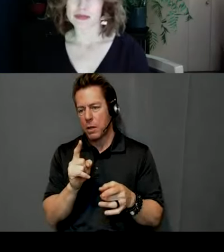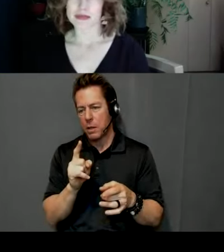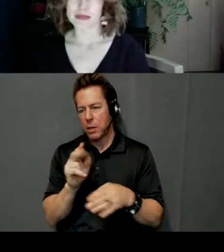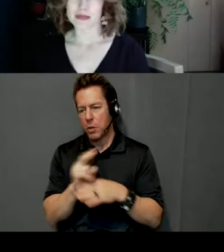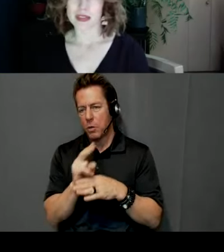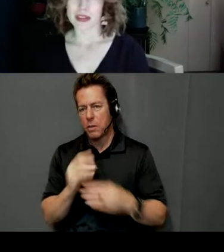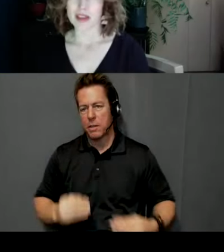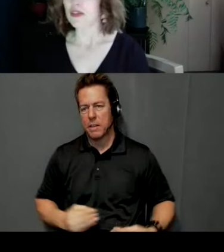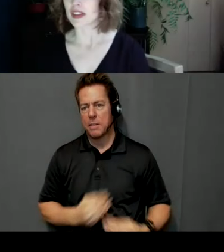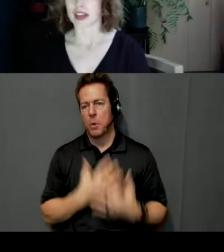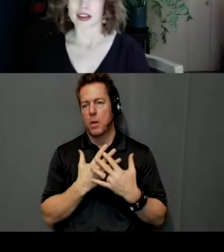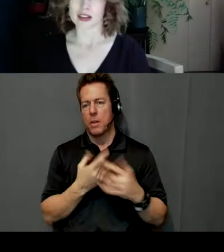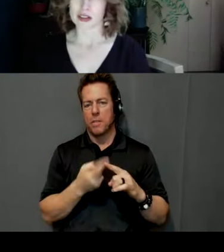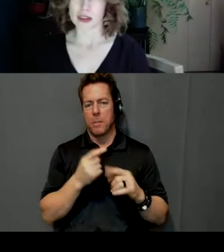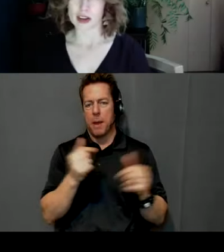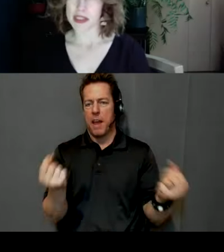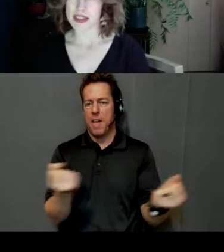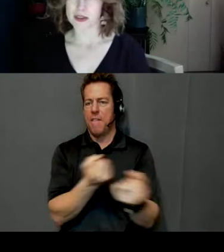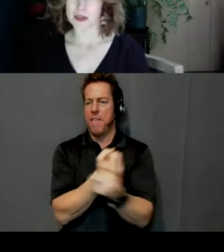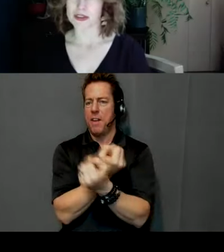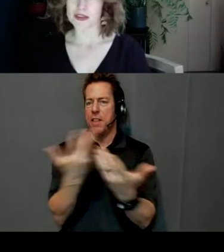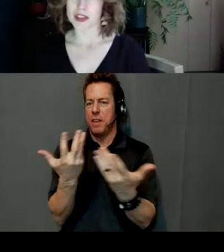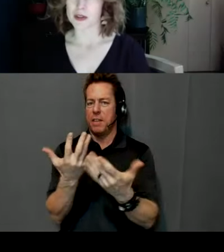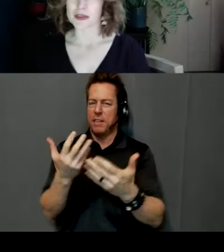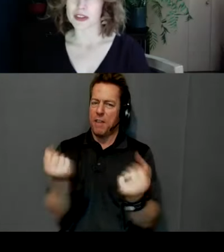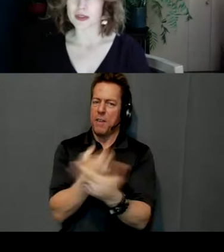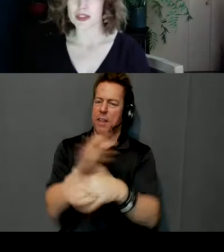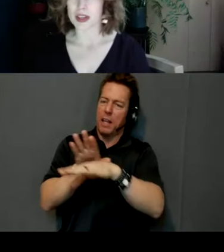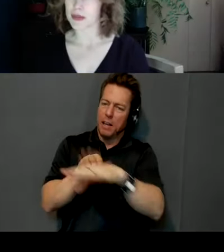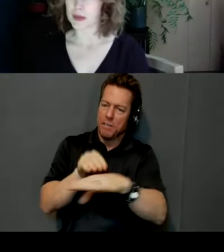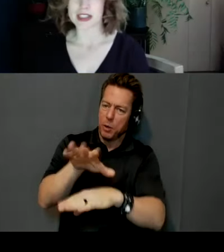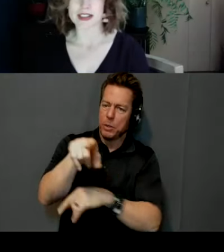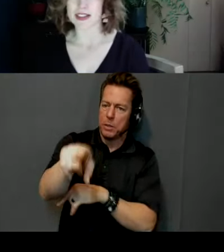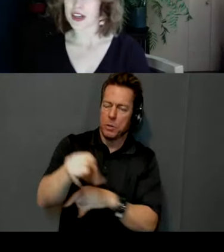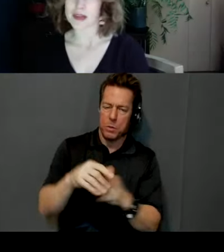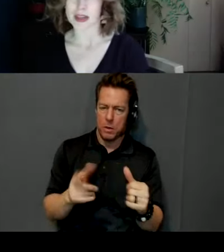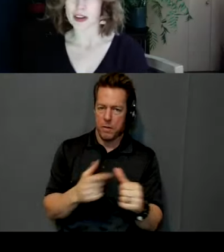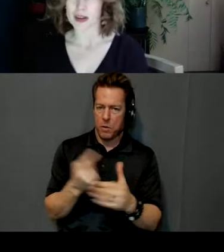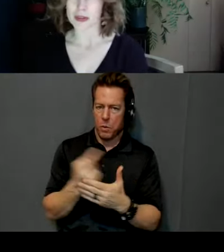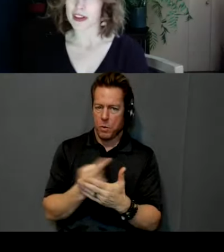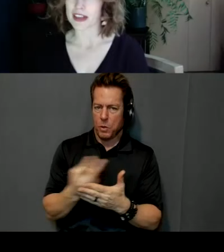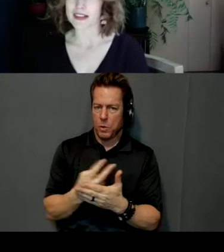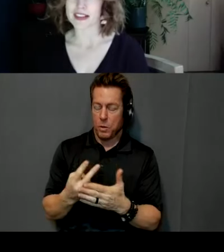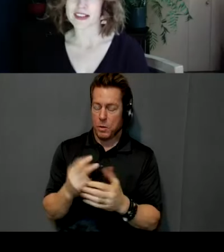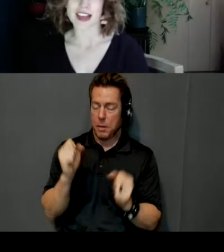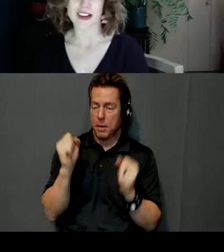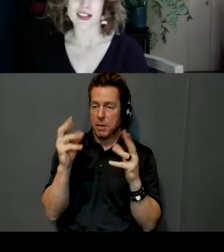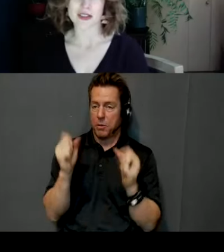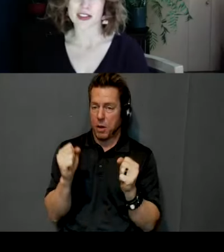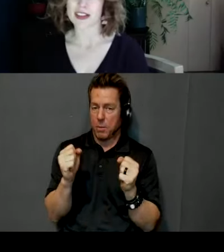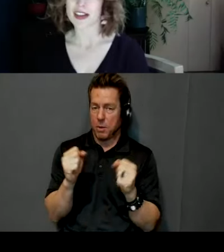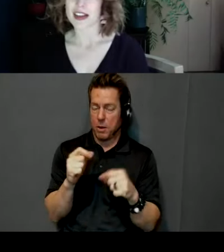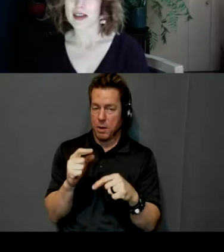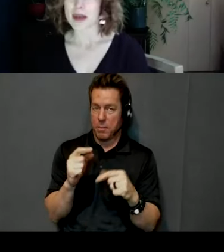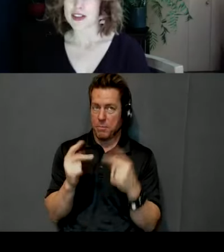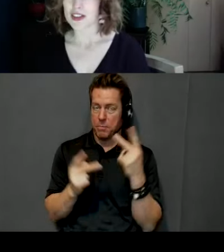from everything in your environment. So, you know, in the first couple of weeks, it's already been incredible. I cannot